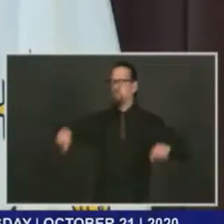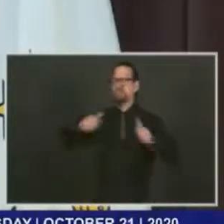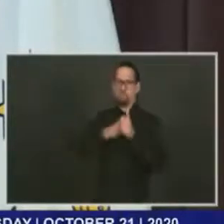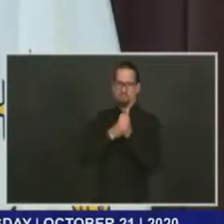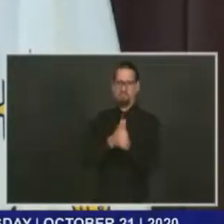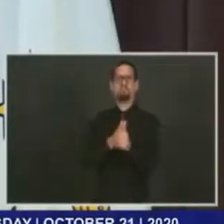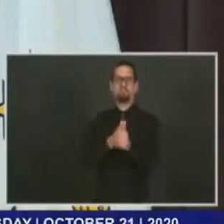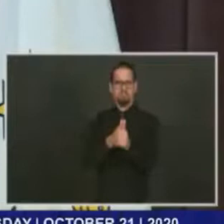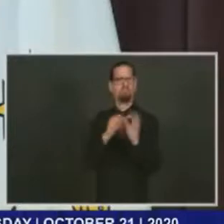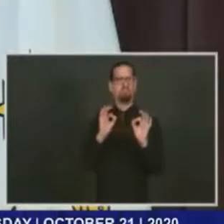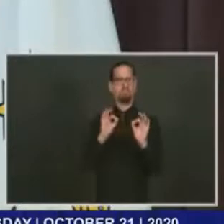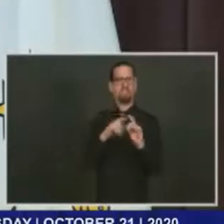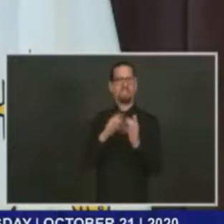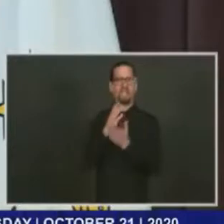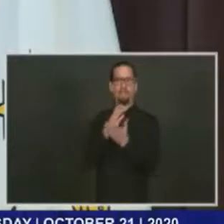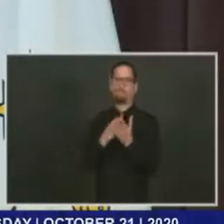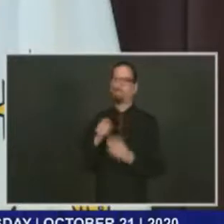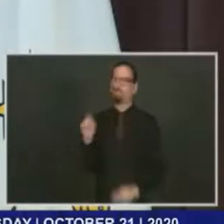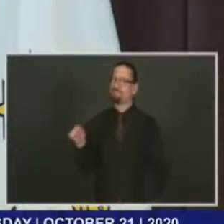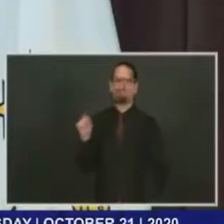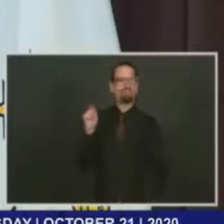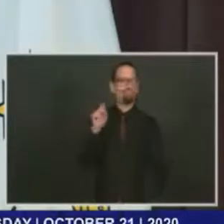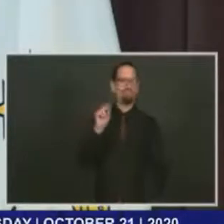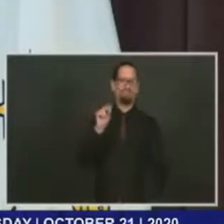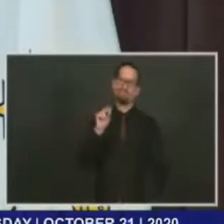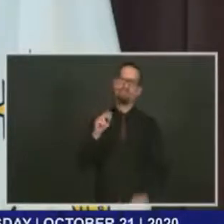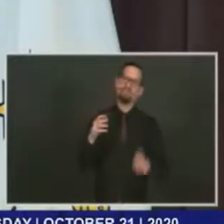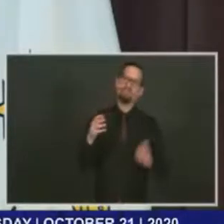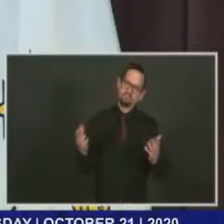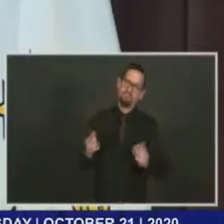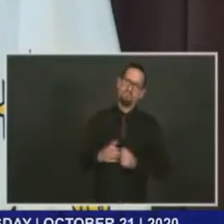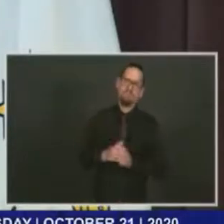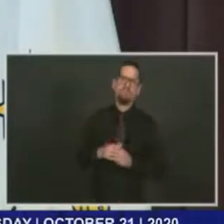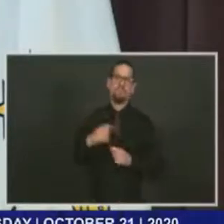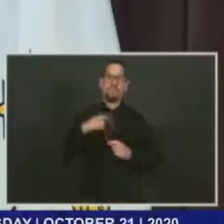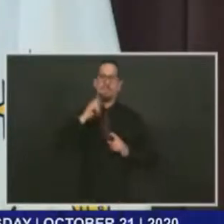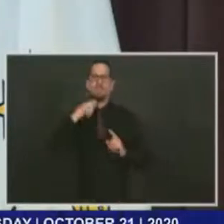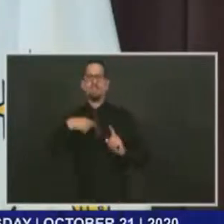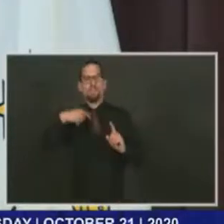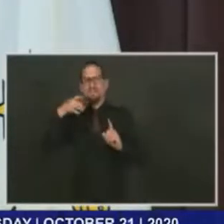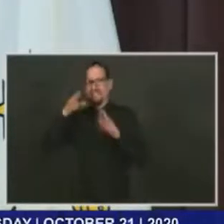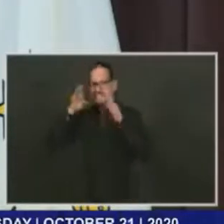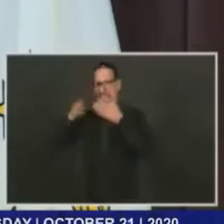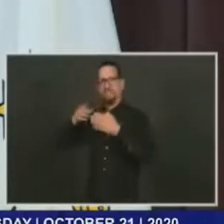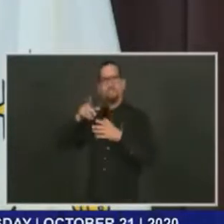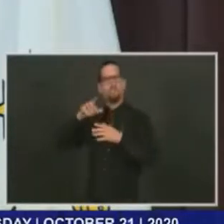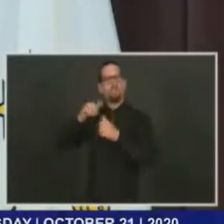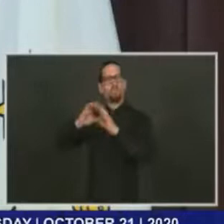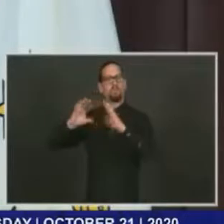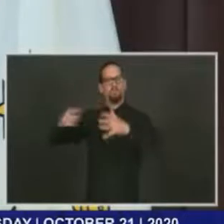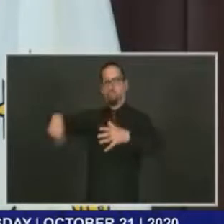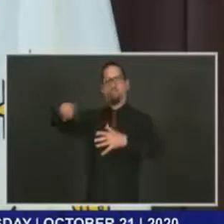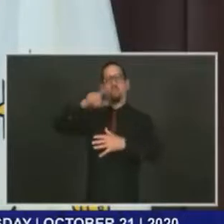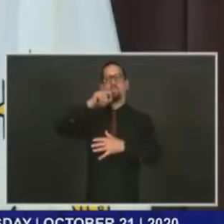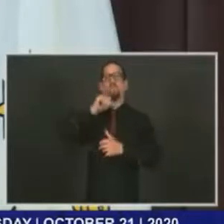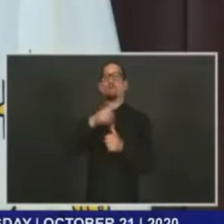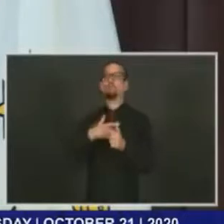critical activity, we want to focus in on the ones who aren't and make sure that mask wearing is